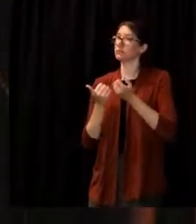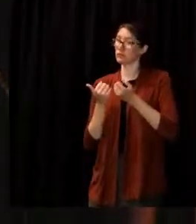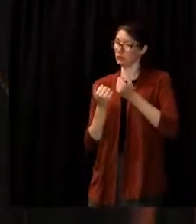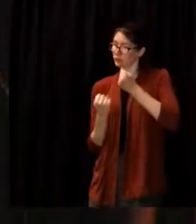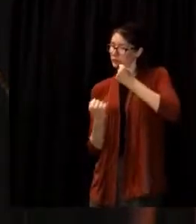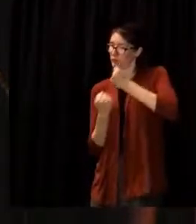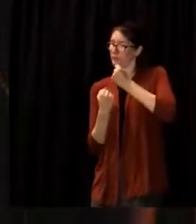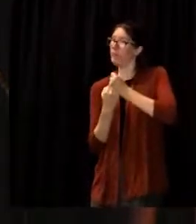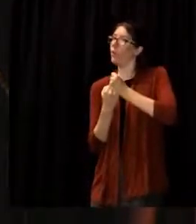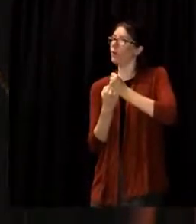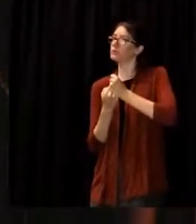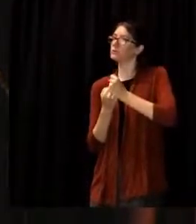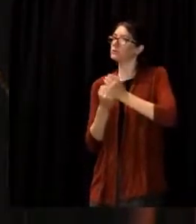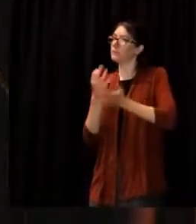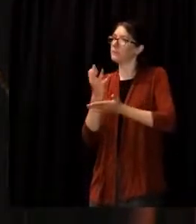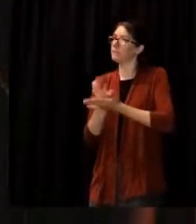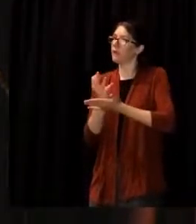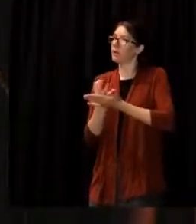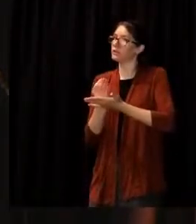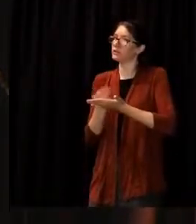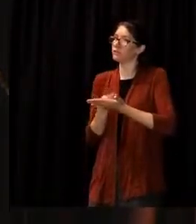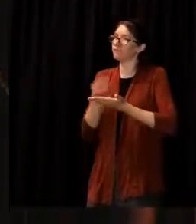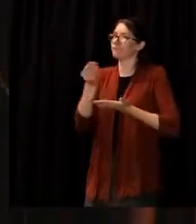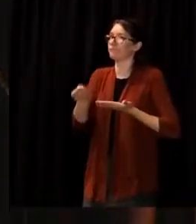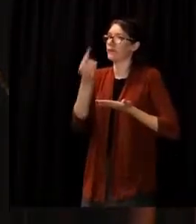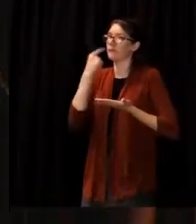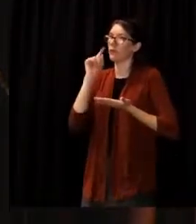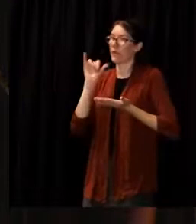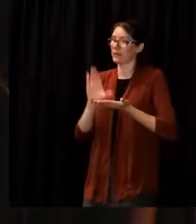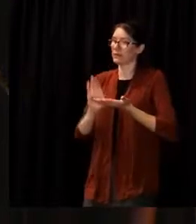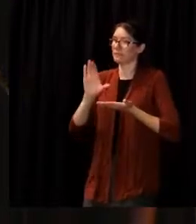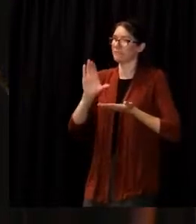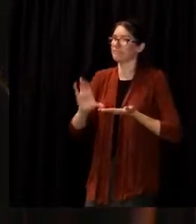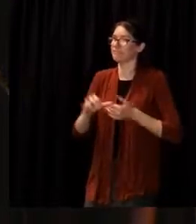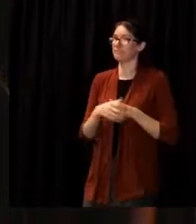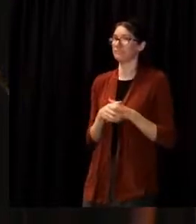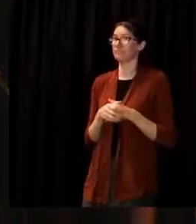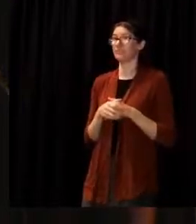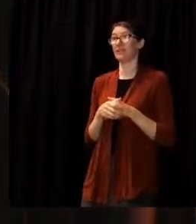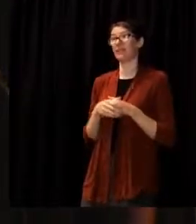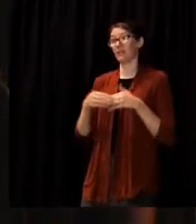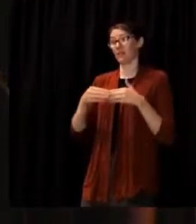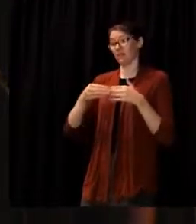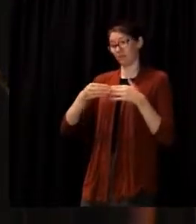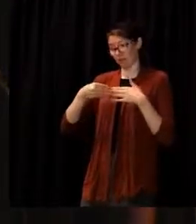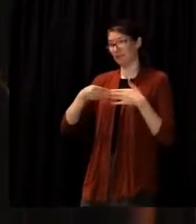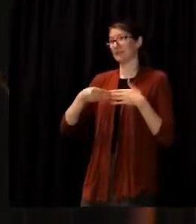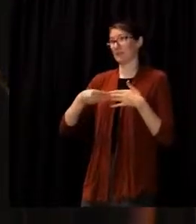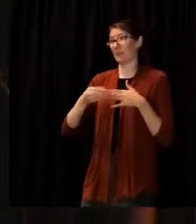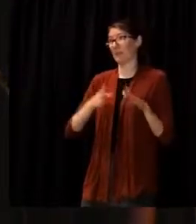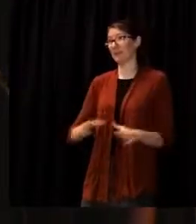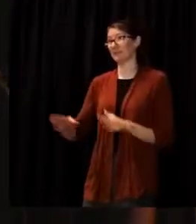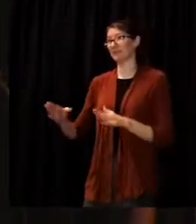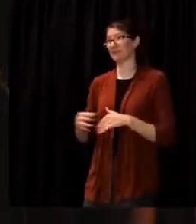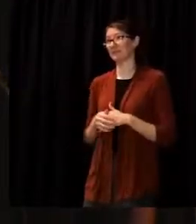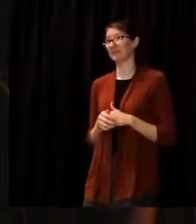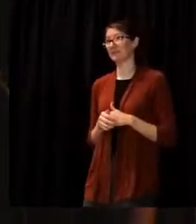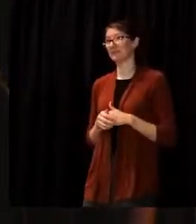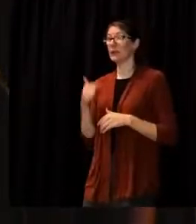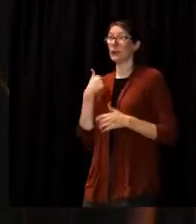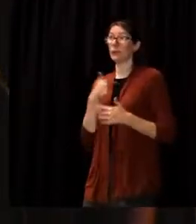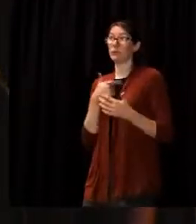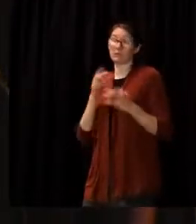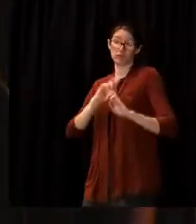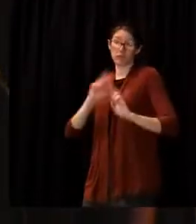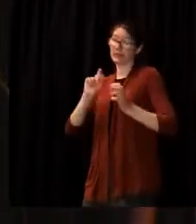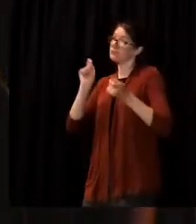funding towards that. Now the plan is flexible. We are ready to adjust as